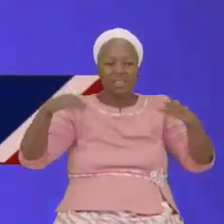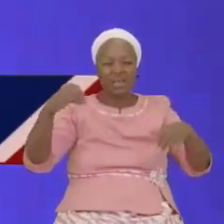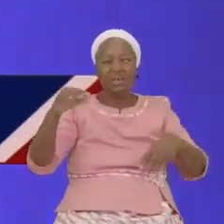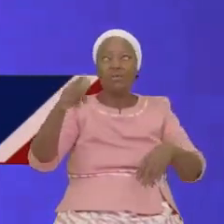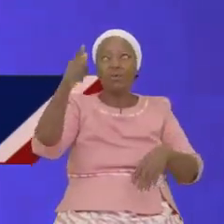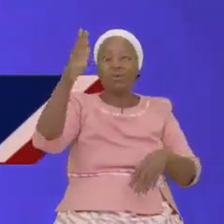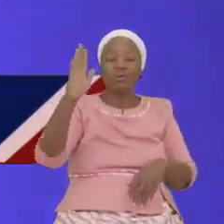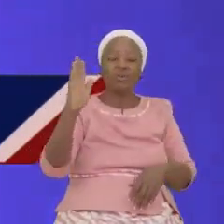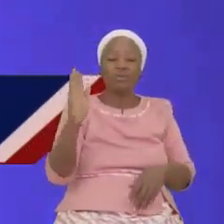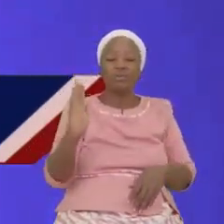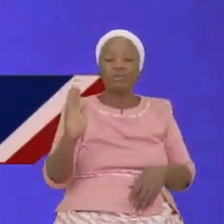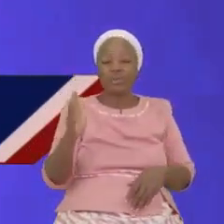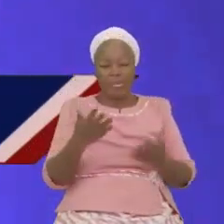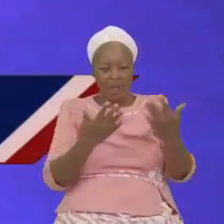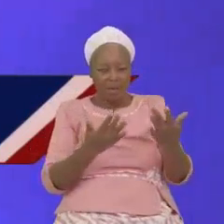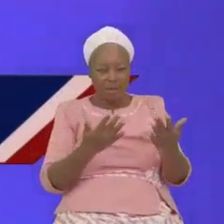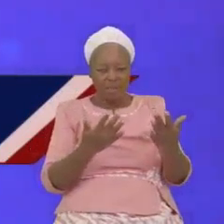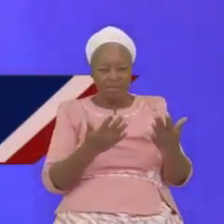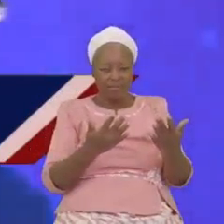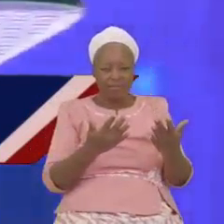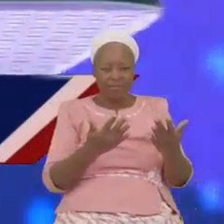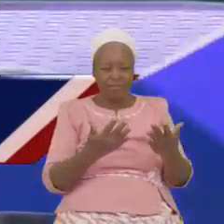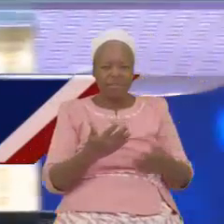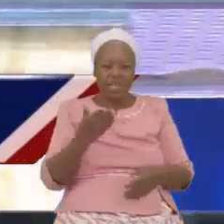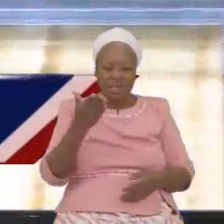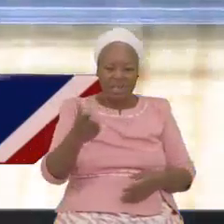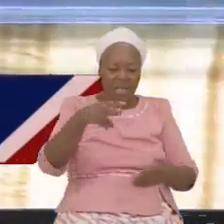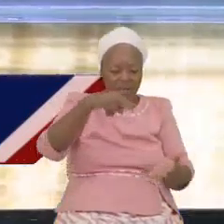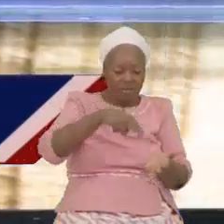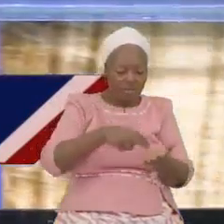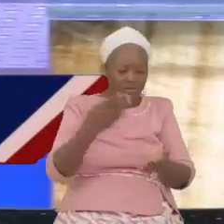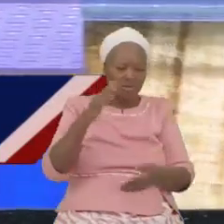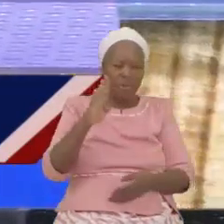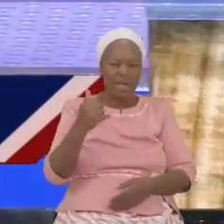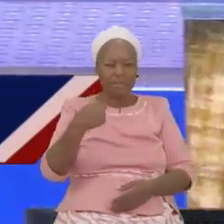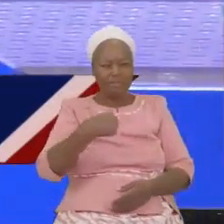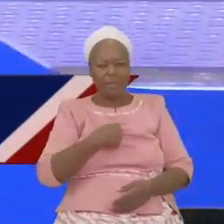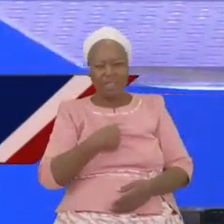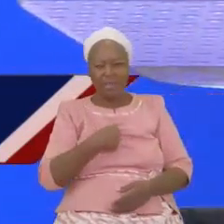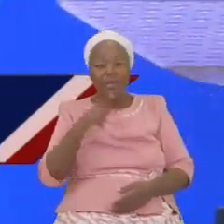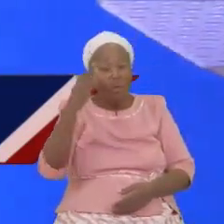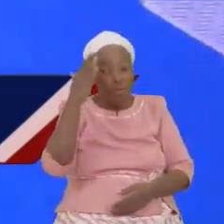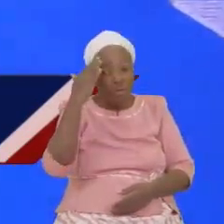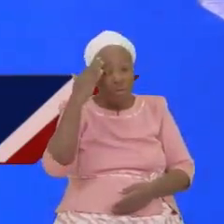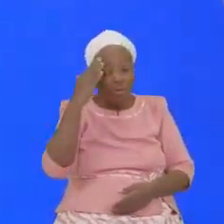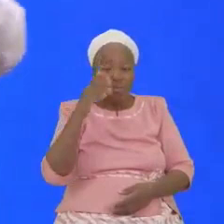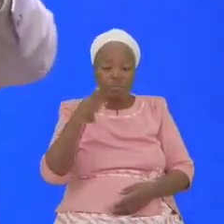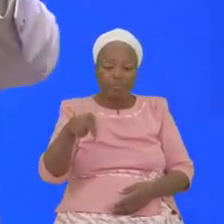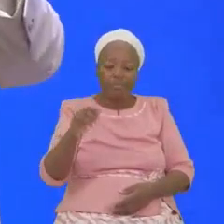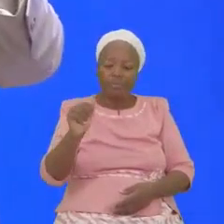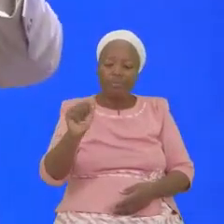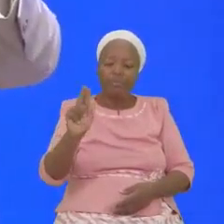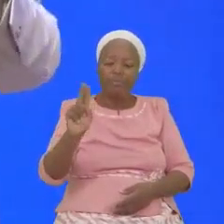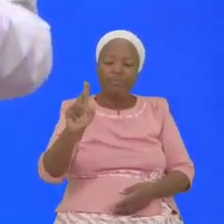of God. Hold on. They stood by me. You know, Paul had